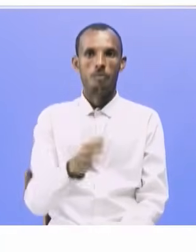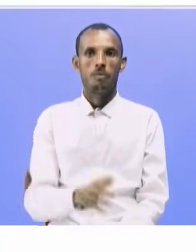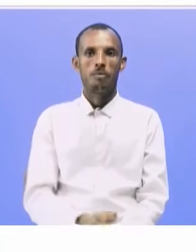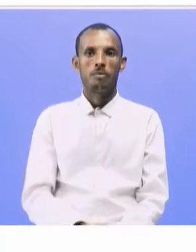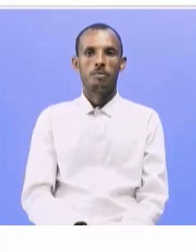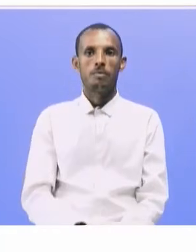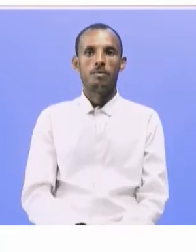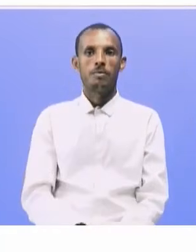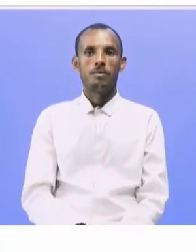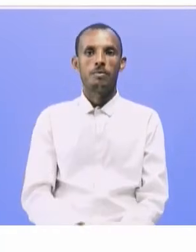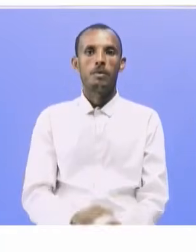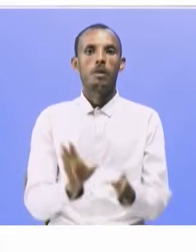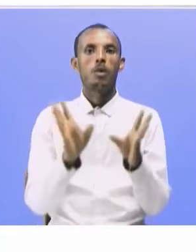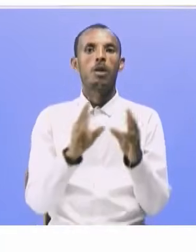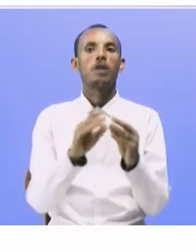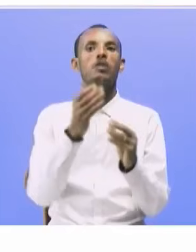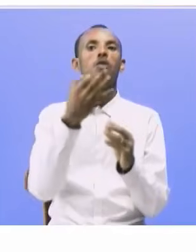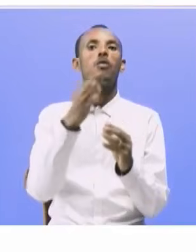of